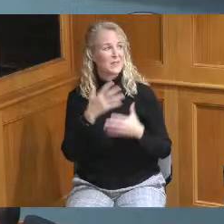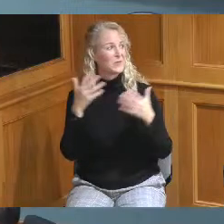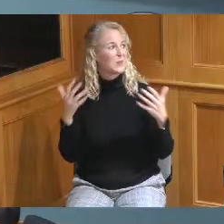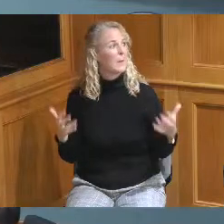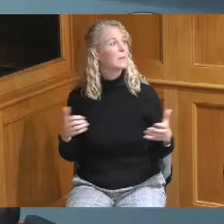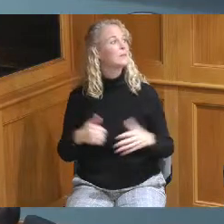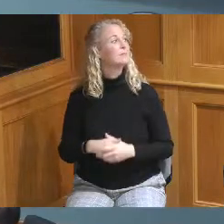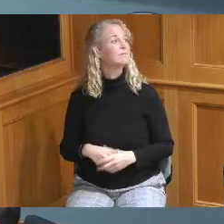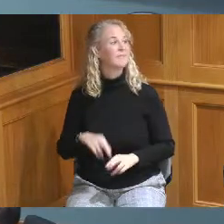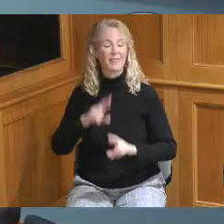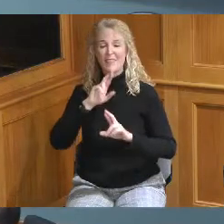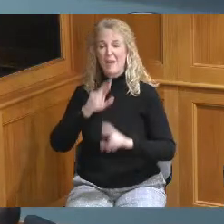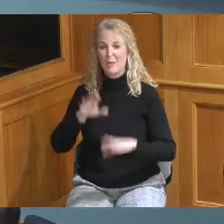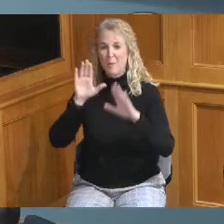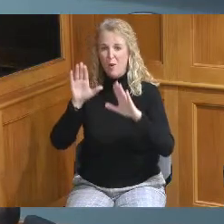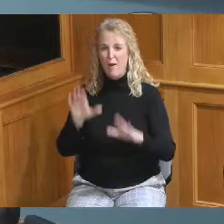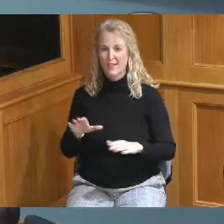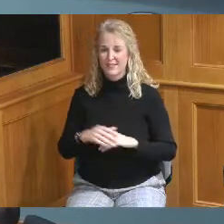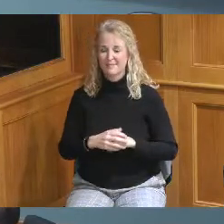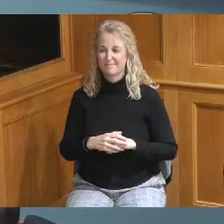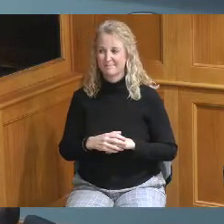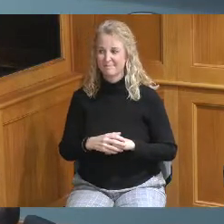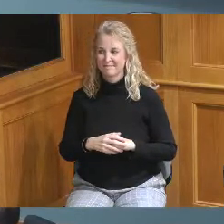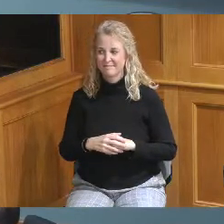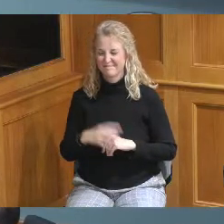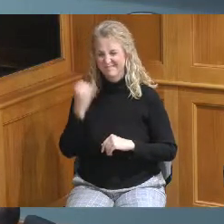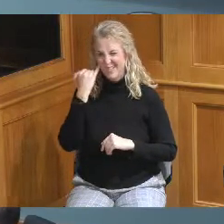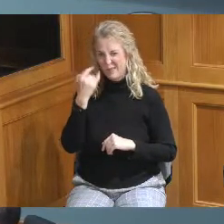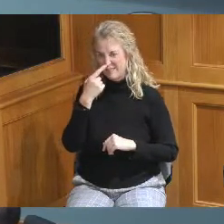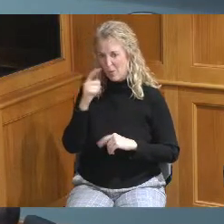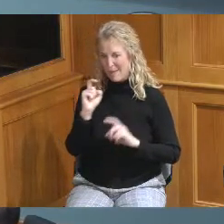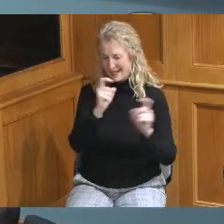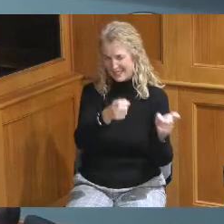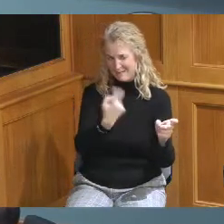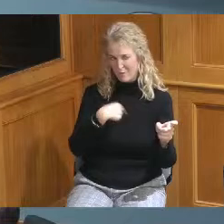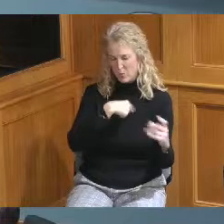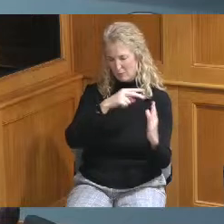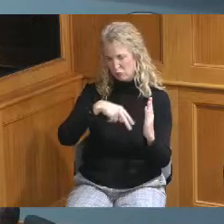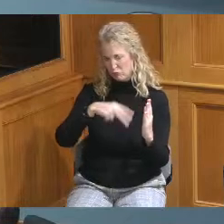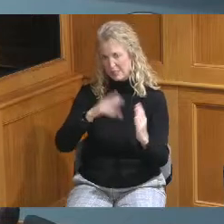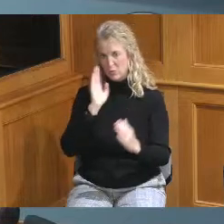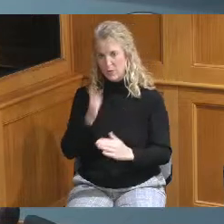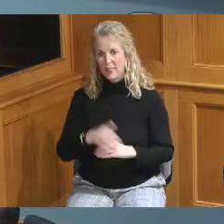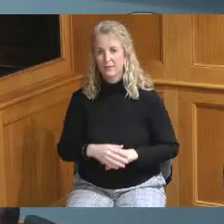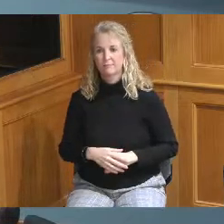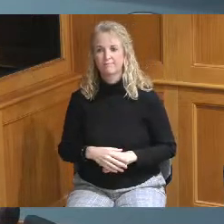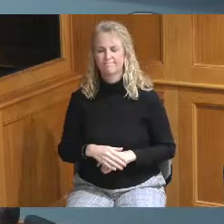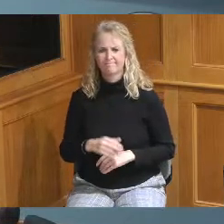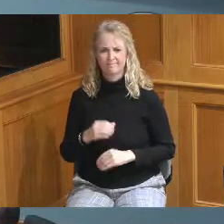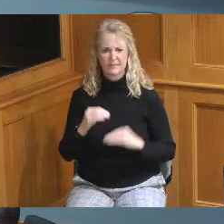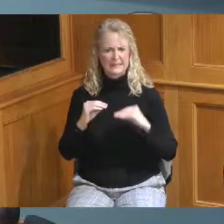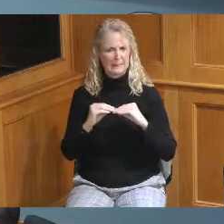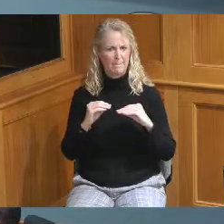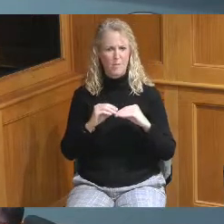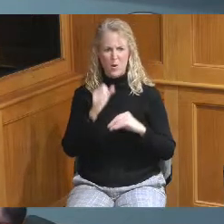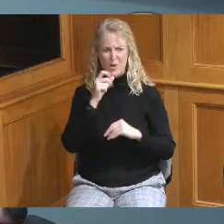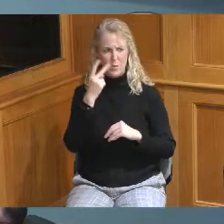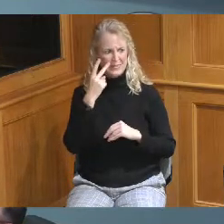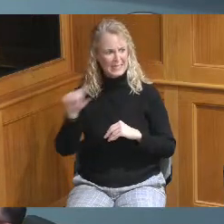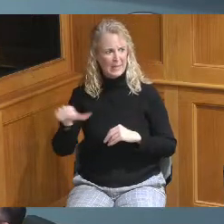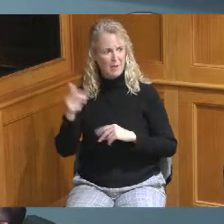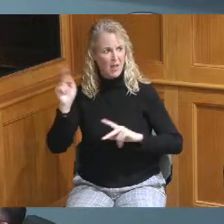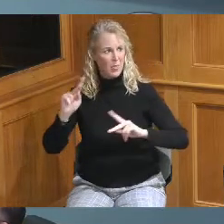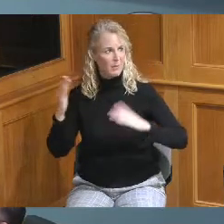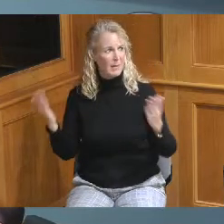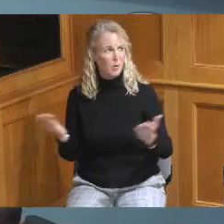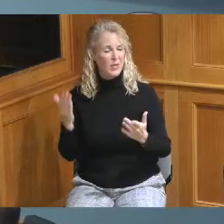That report is great to have. So if we could get that to the clerk. I don't see any other cards. Is anyone else here